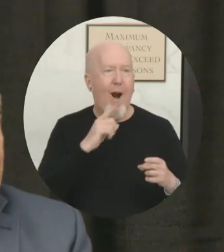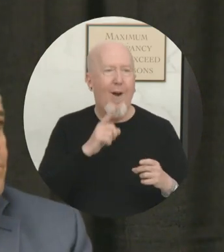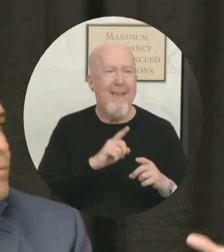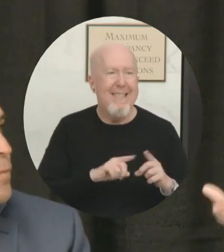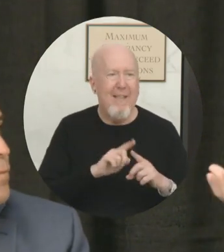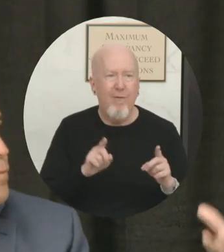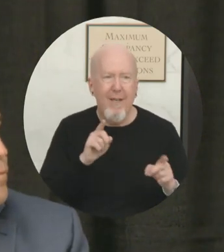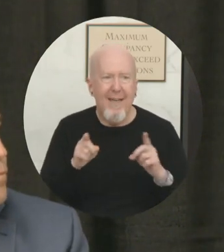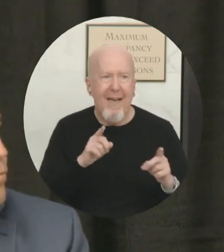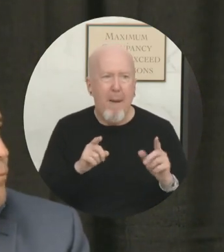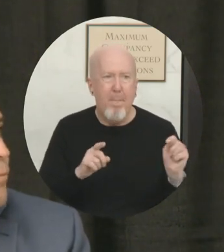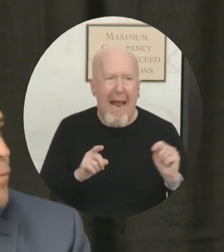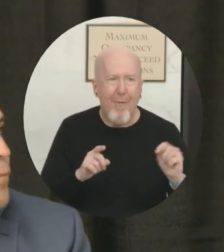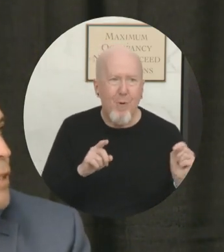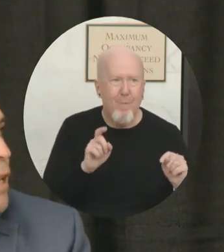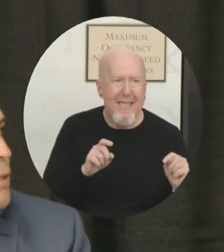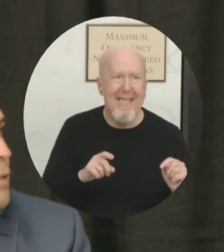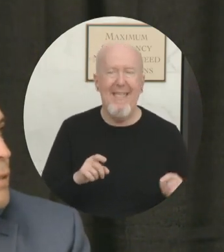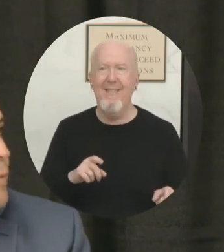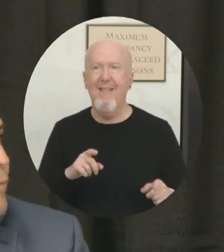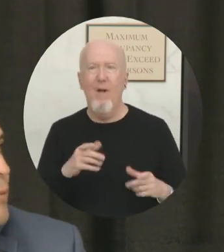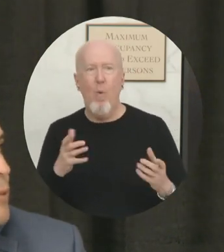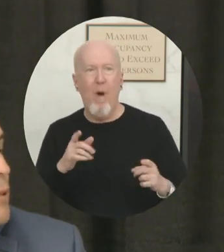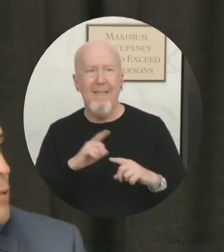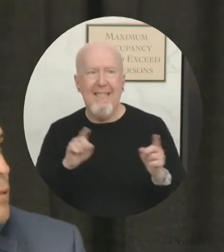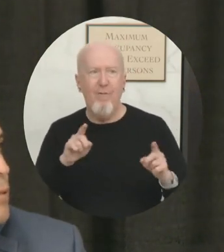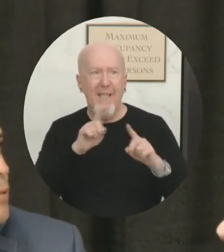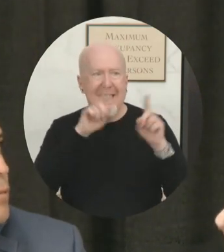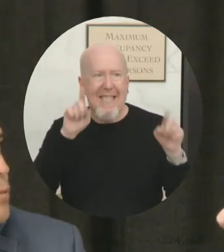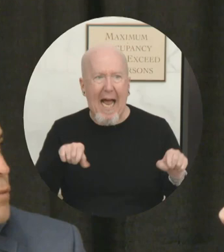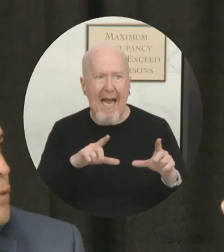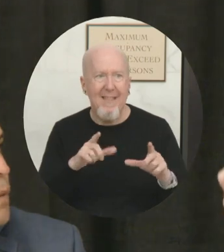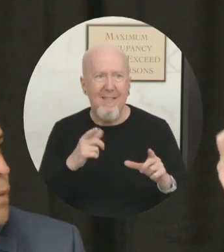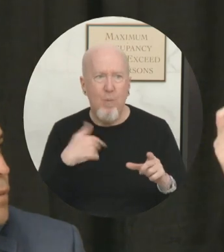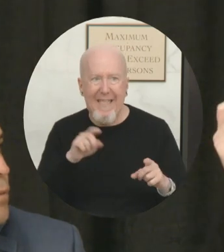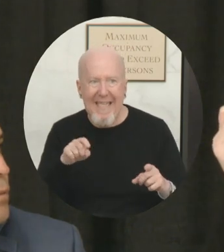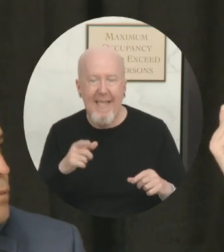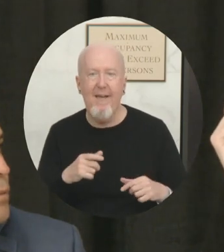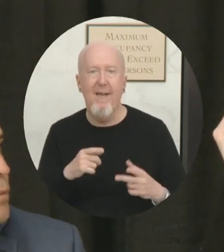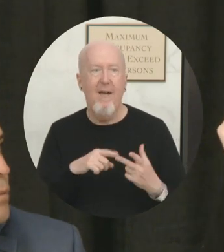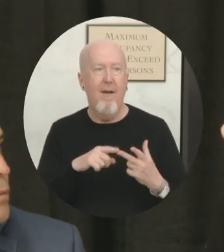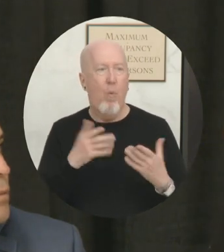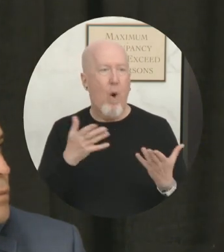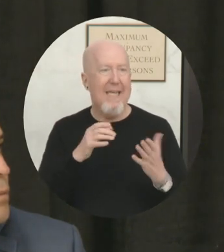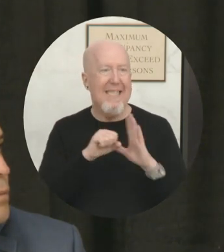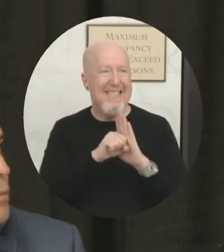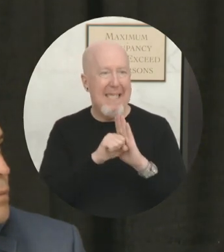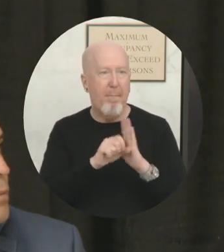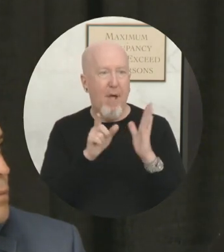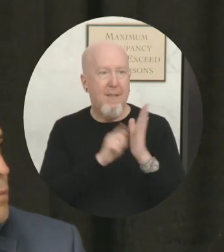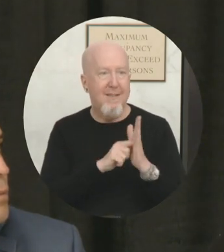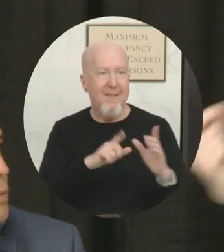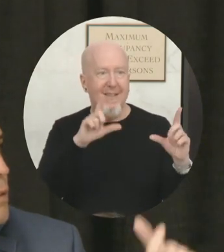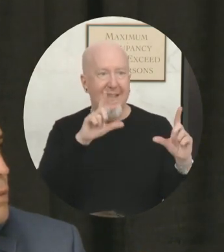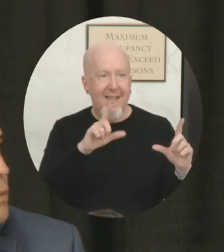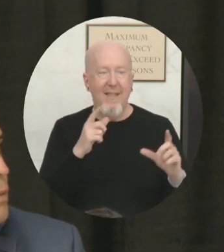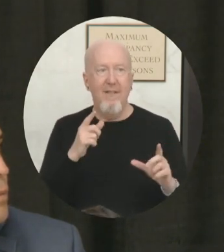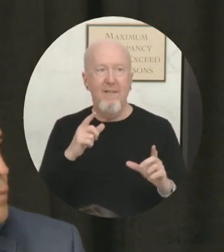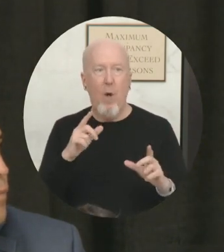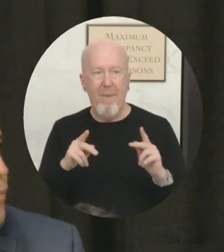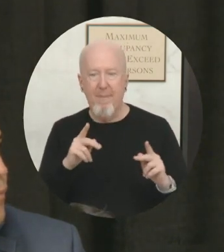signs that are needed for the front door, what symbols do we need that's gonna make someone understand that it's a